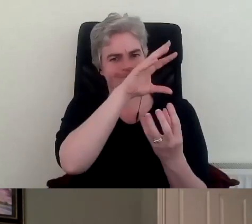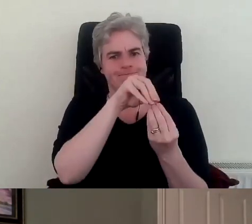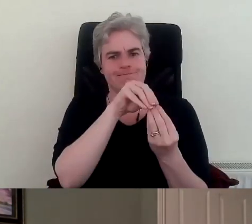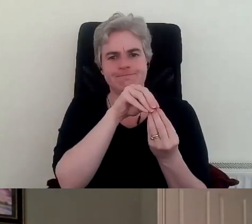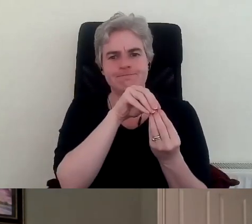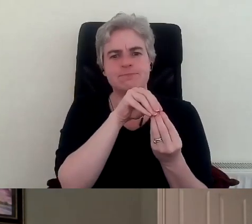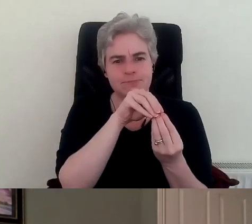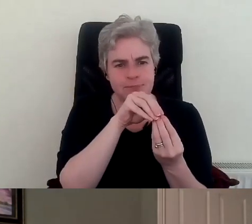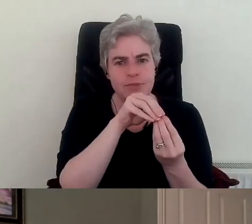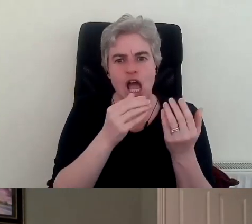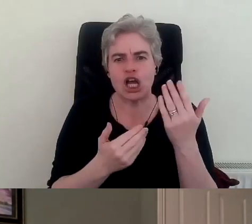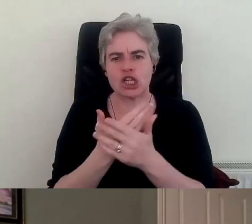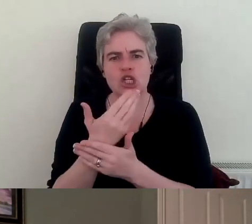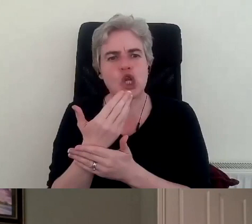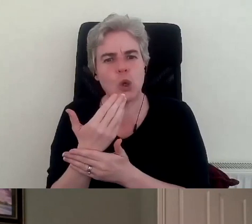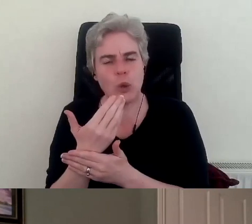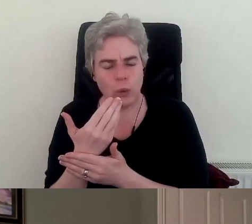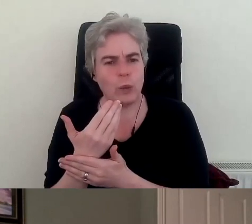a new